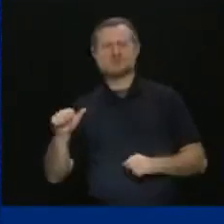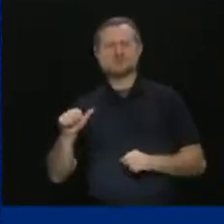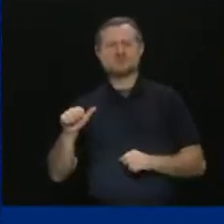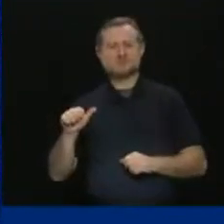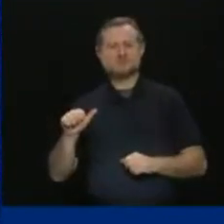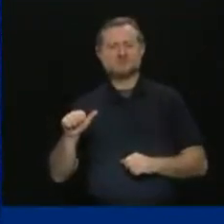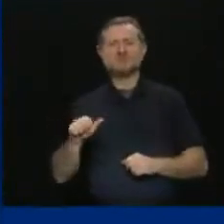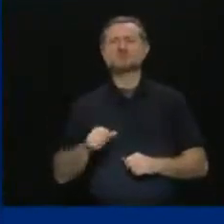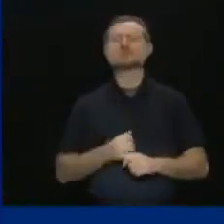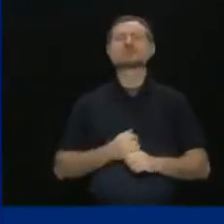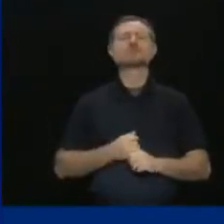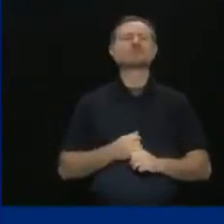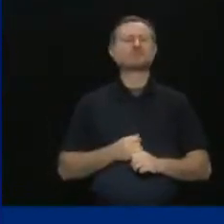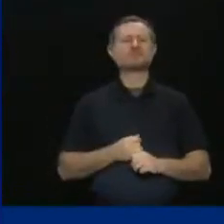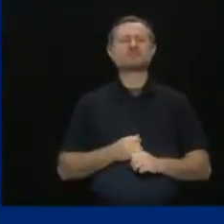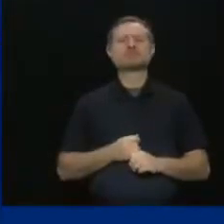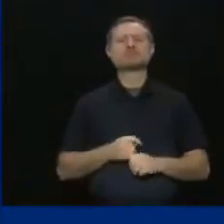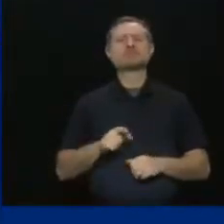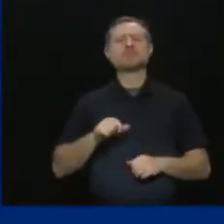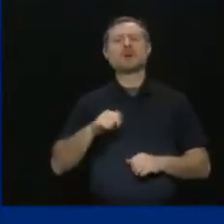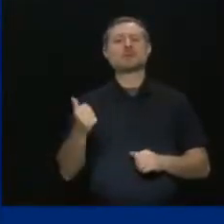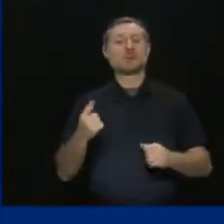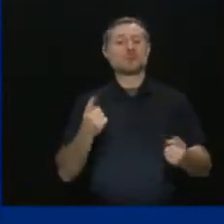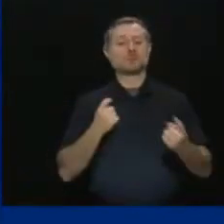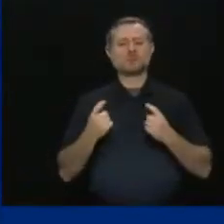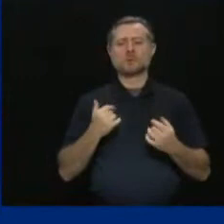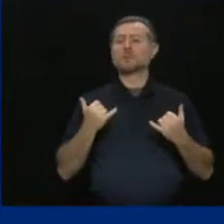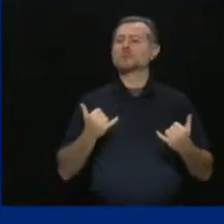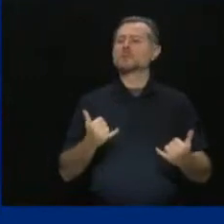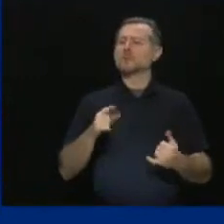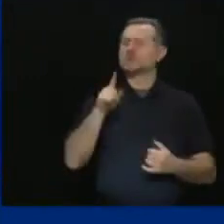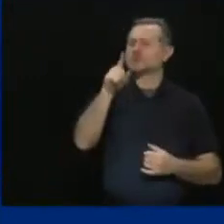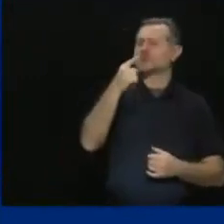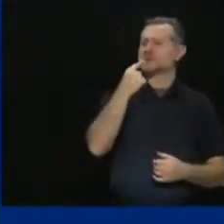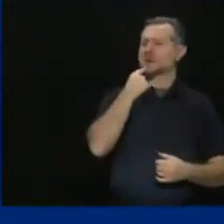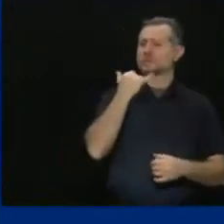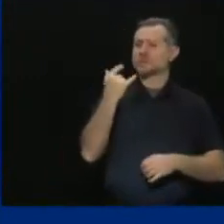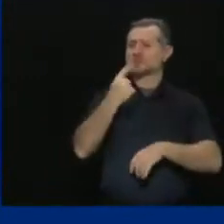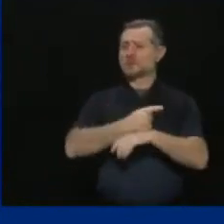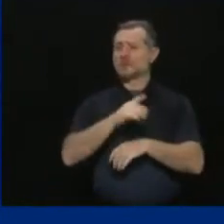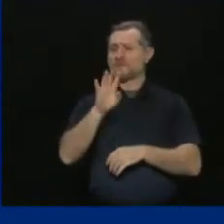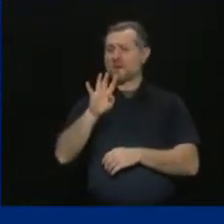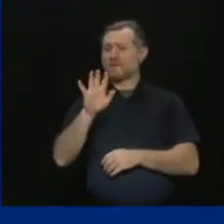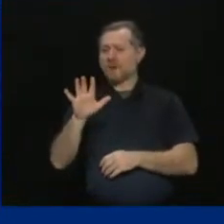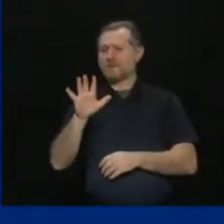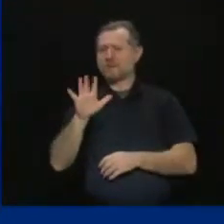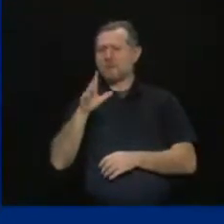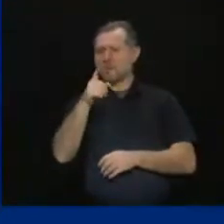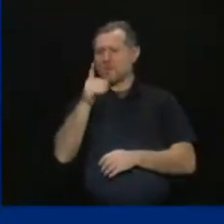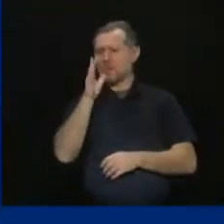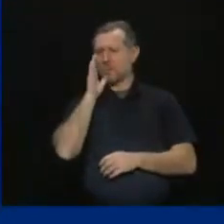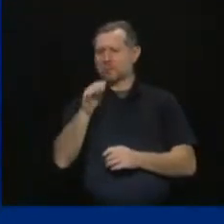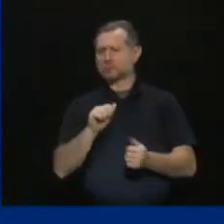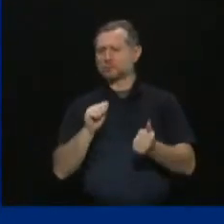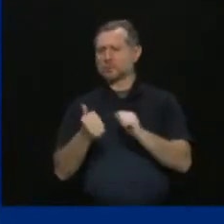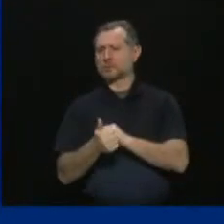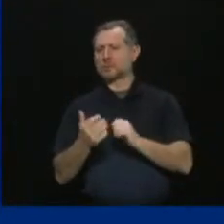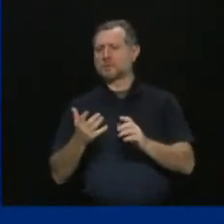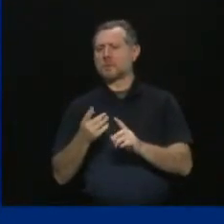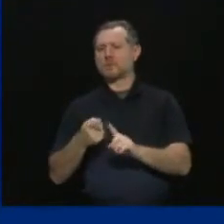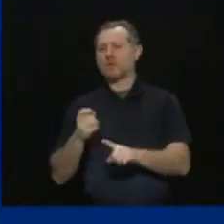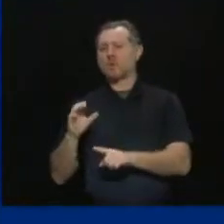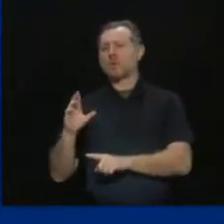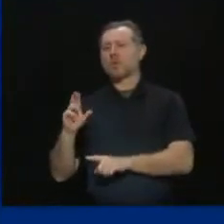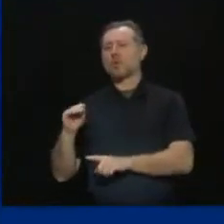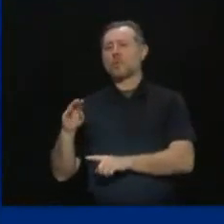questions? I want to ask, today's day 45, you had said that you'd be making some changes from holdovers from the Cuomo administration. I wonder if you could just speak generally about that. I'm not asking for a